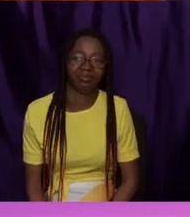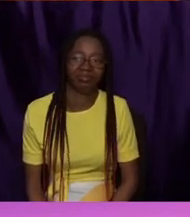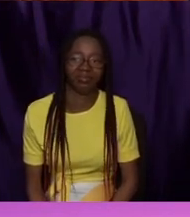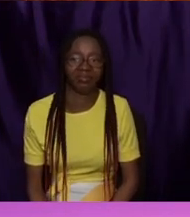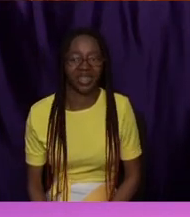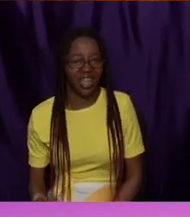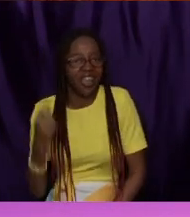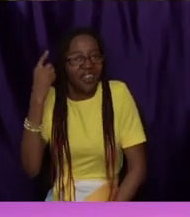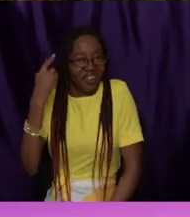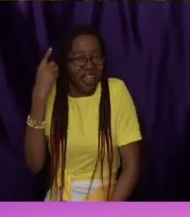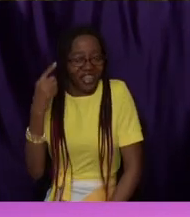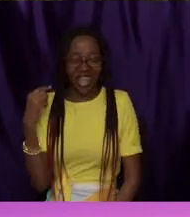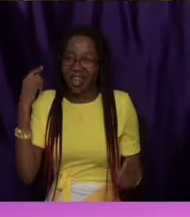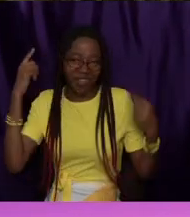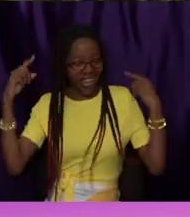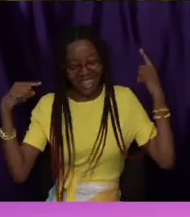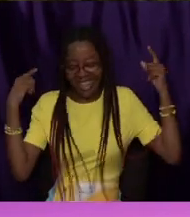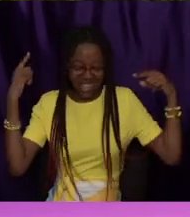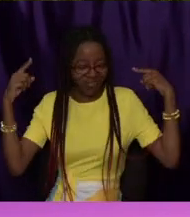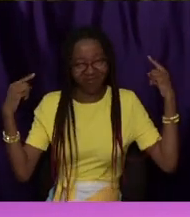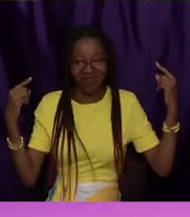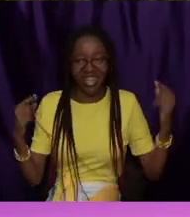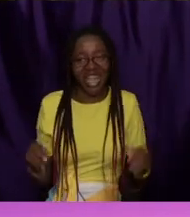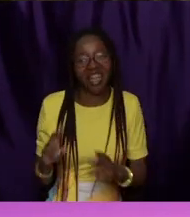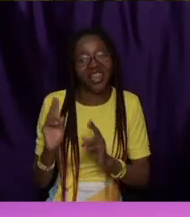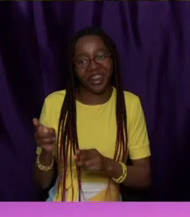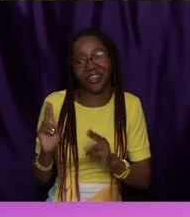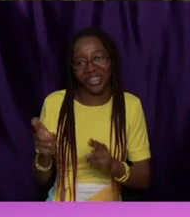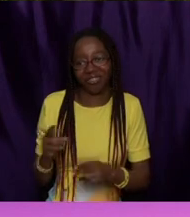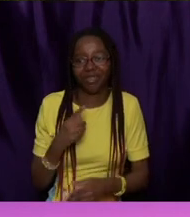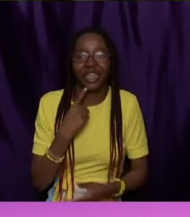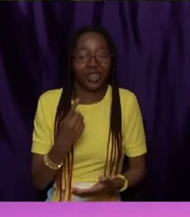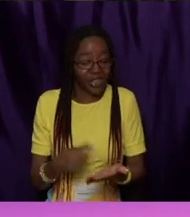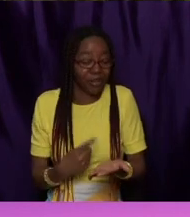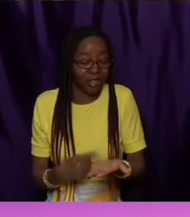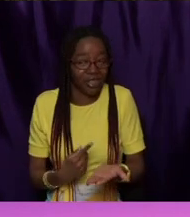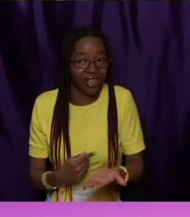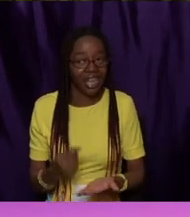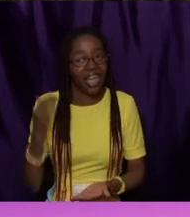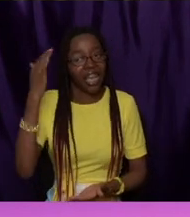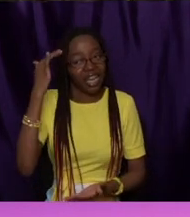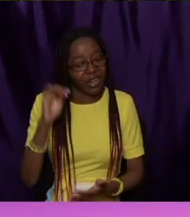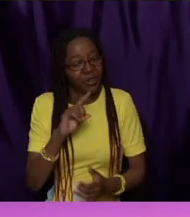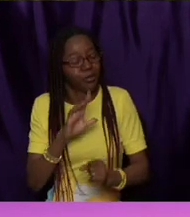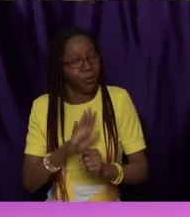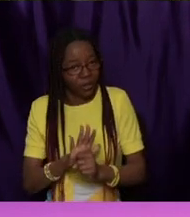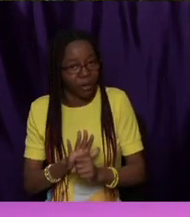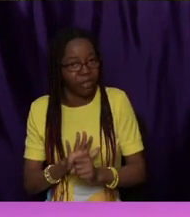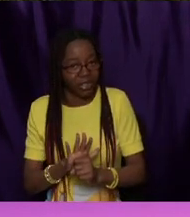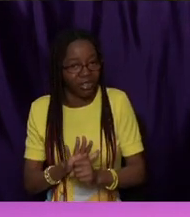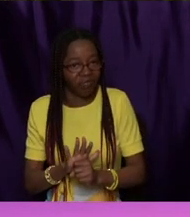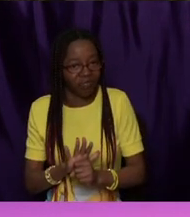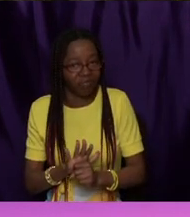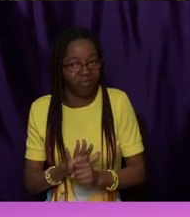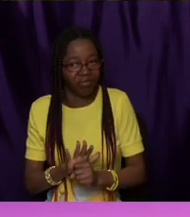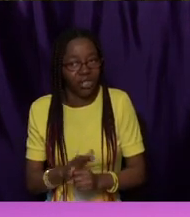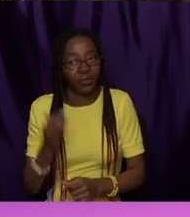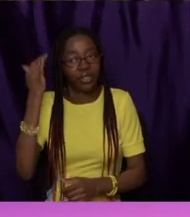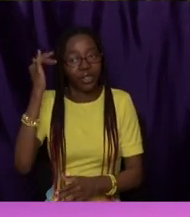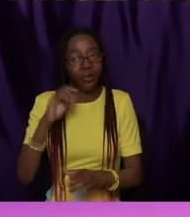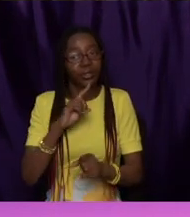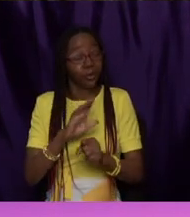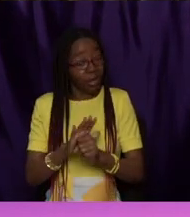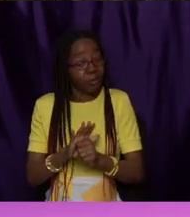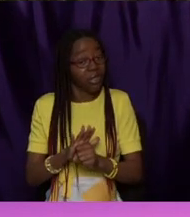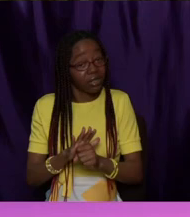Y'all think I'm crazy, Nana. Let me help you something. I know it's my promise. When you know it's your